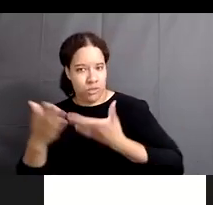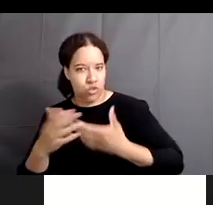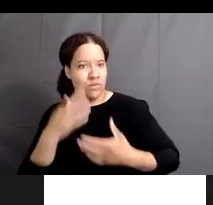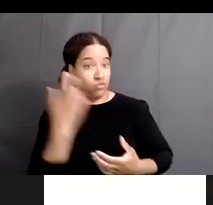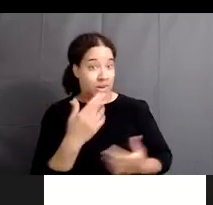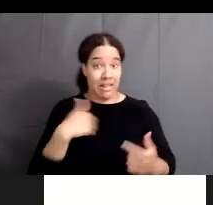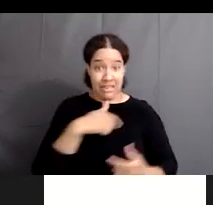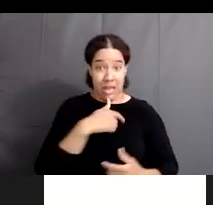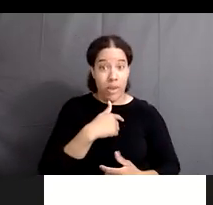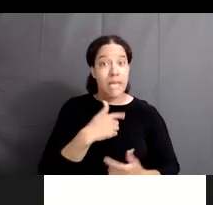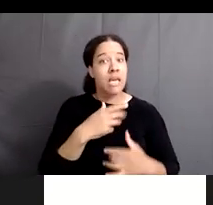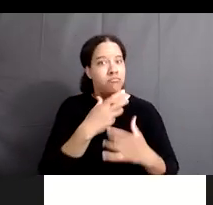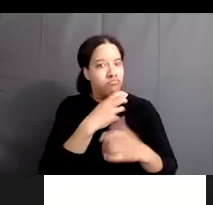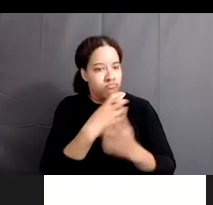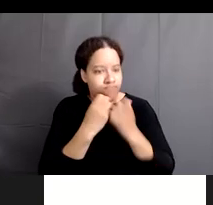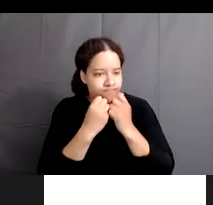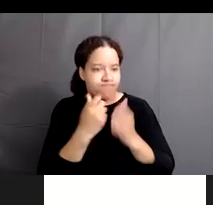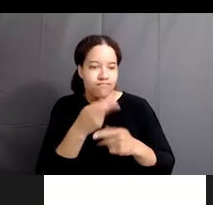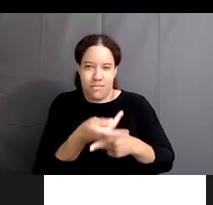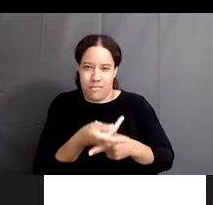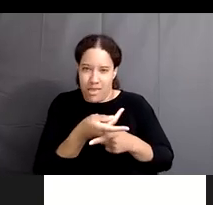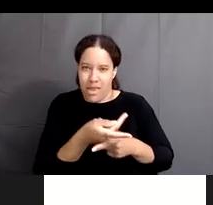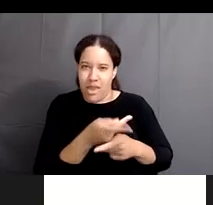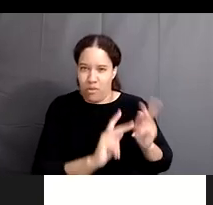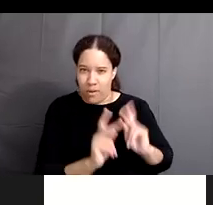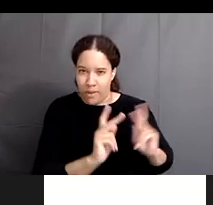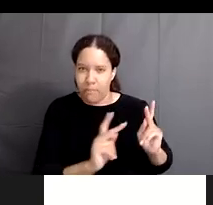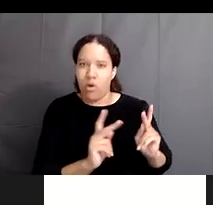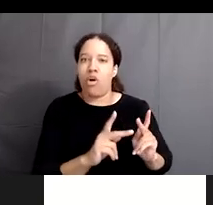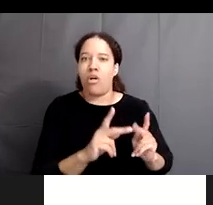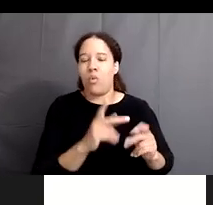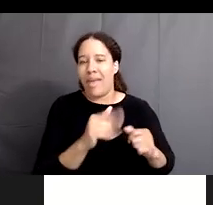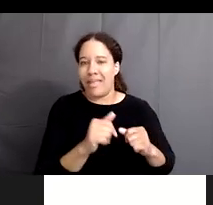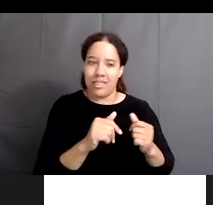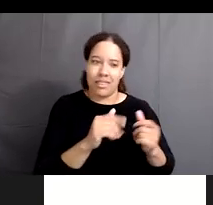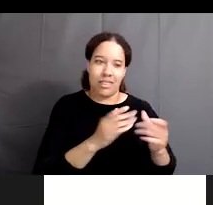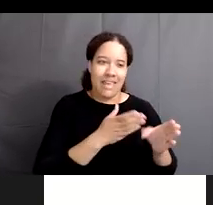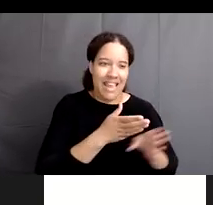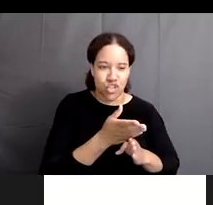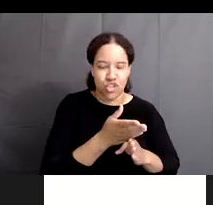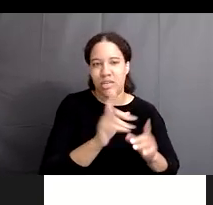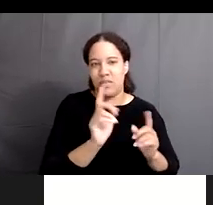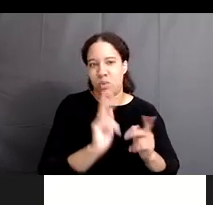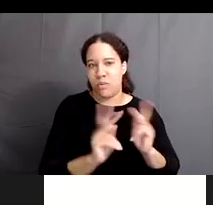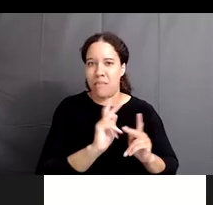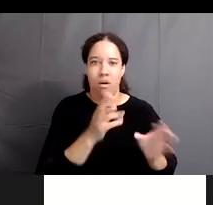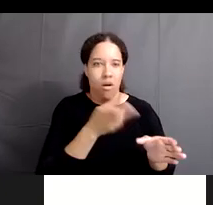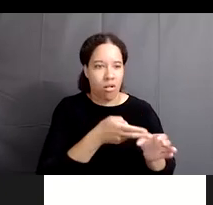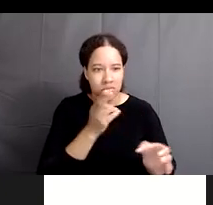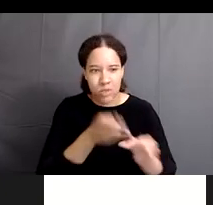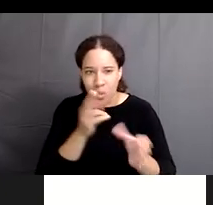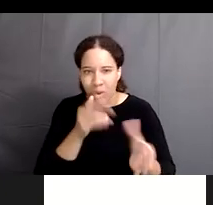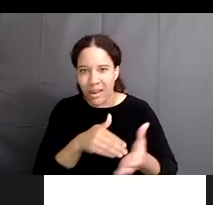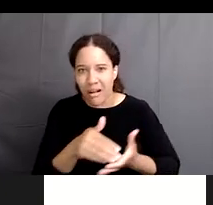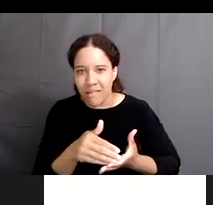wage industries and the industries that tend to, have higher turnover, not because they're